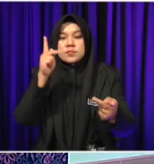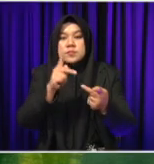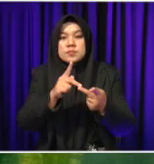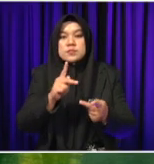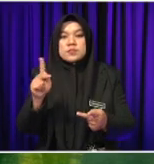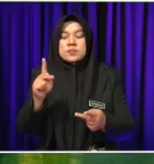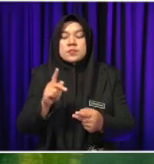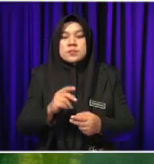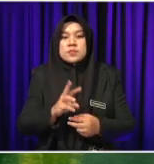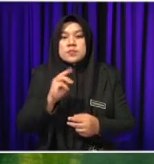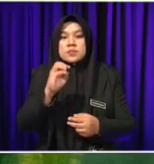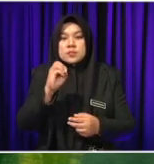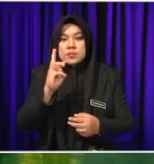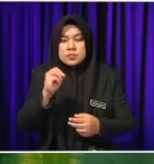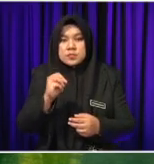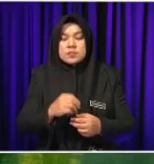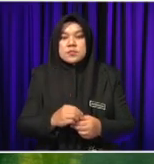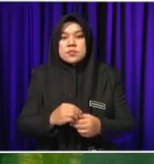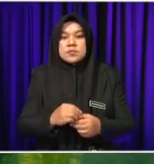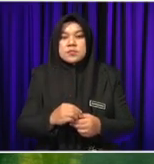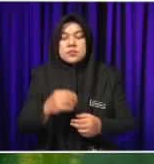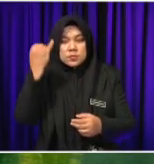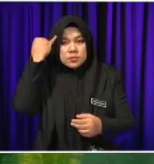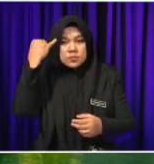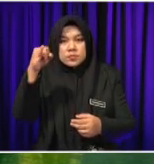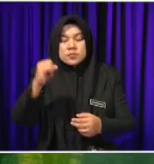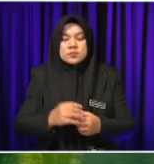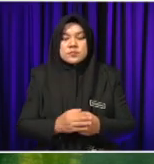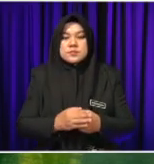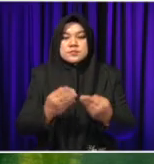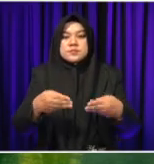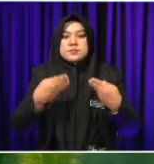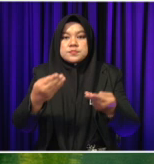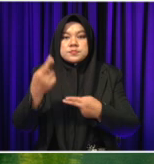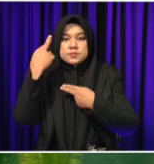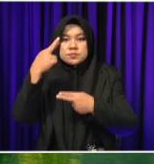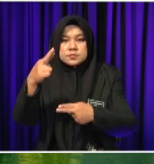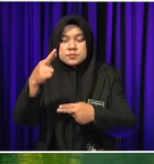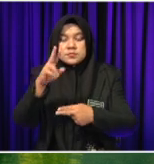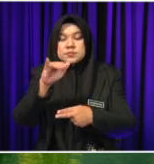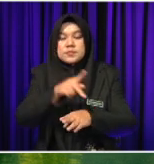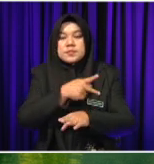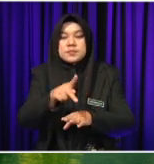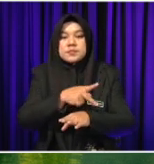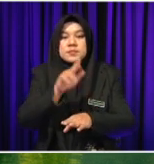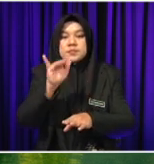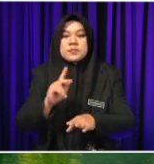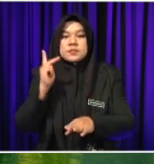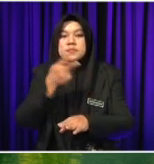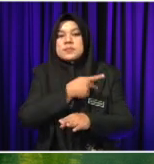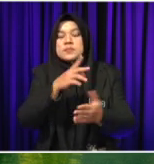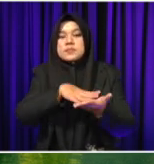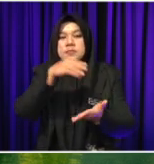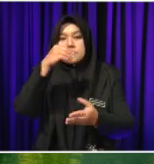mum, with 6 colours, which are going to generate your ideas, giving response to the poem that we have today. Mm-hmm. So we start with the